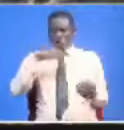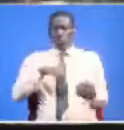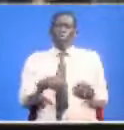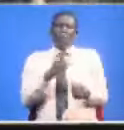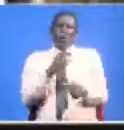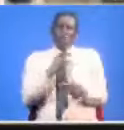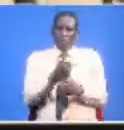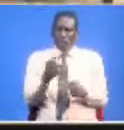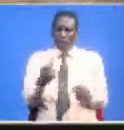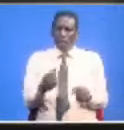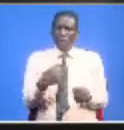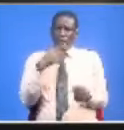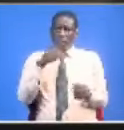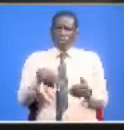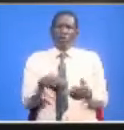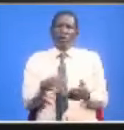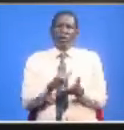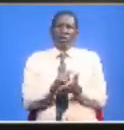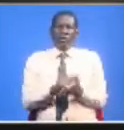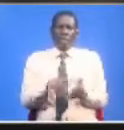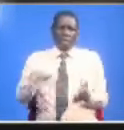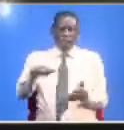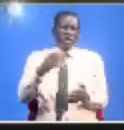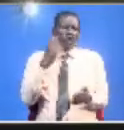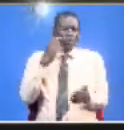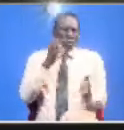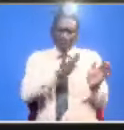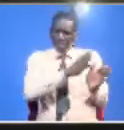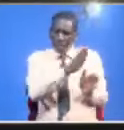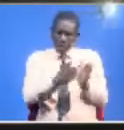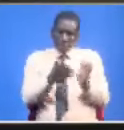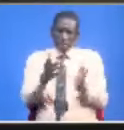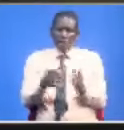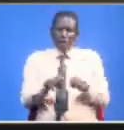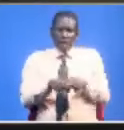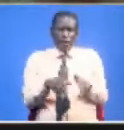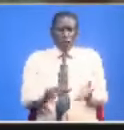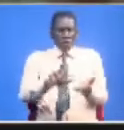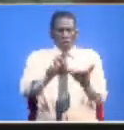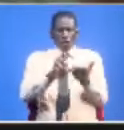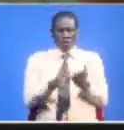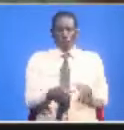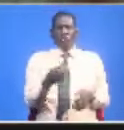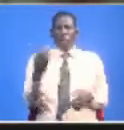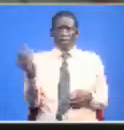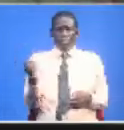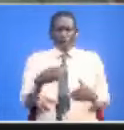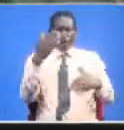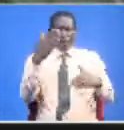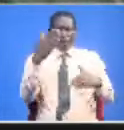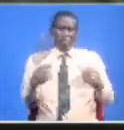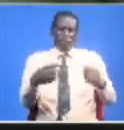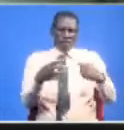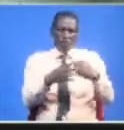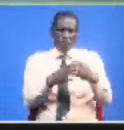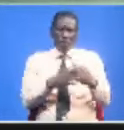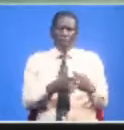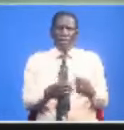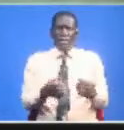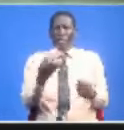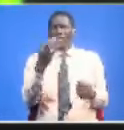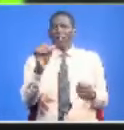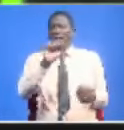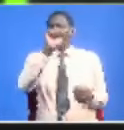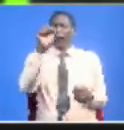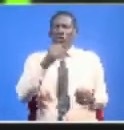growth in the prominence of local shop arrangements as a source of credit in 3 months ending in September. About 30%